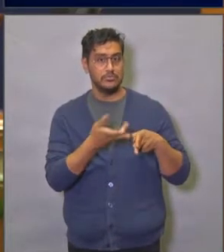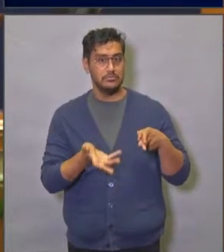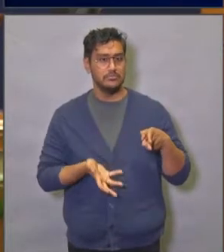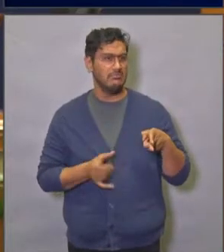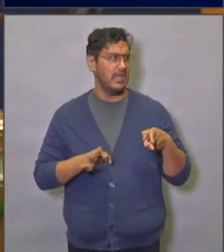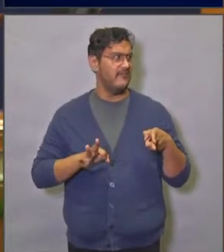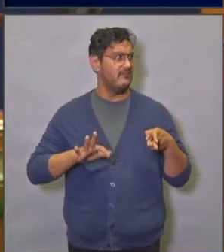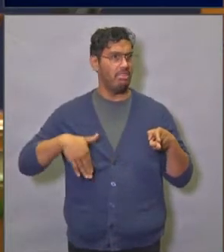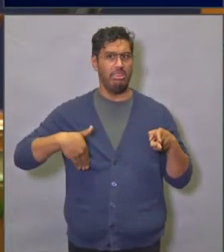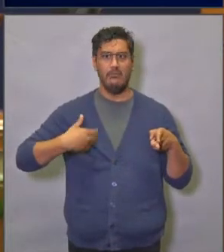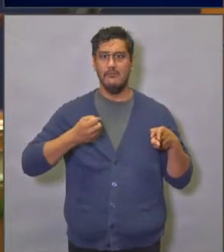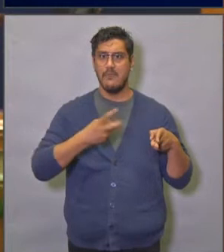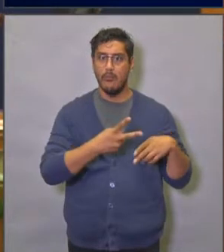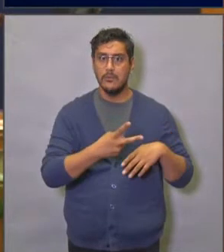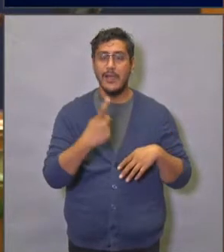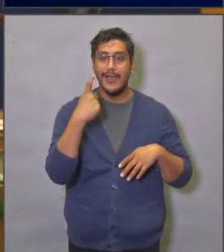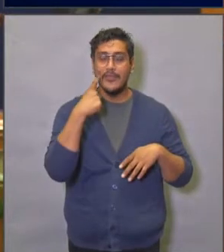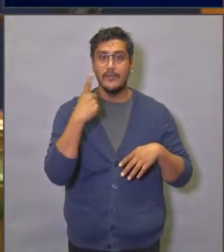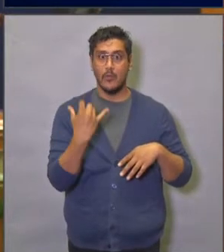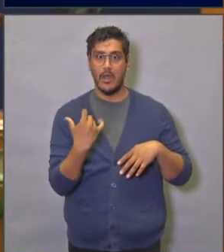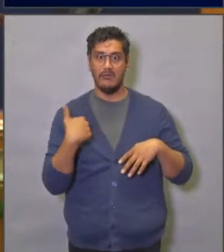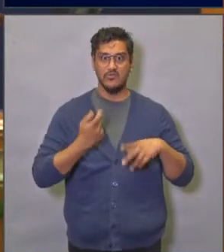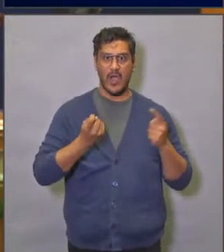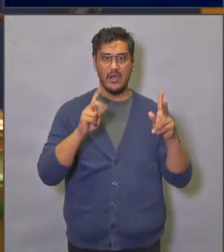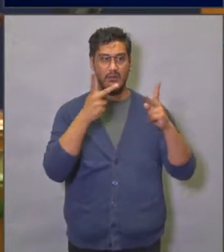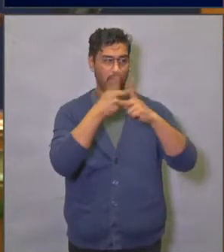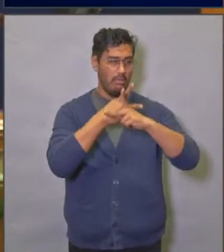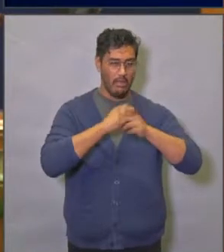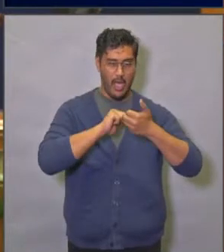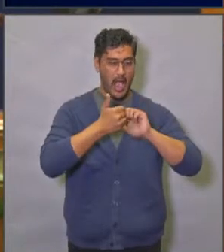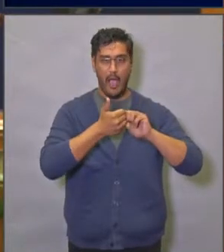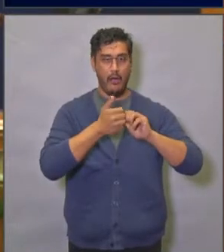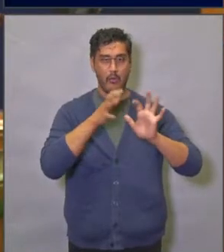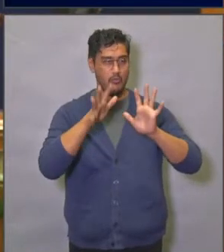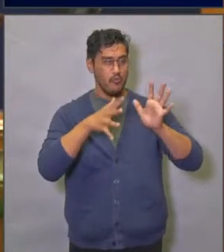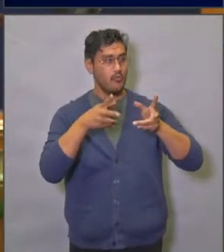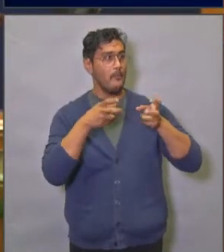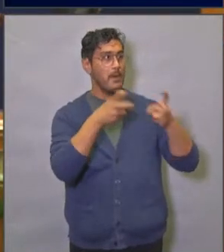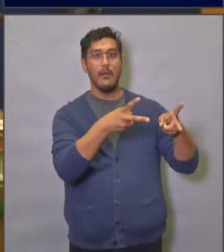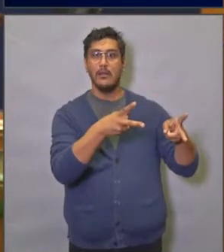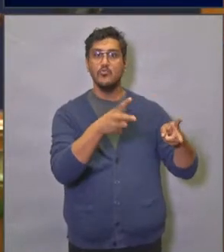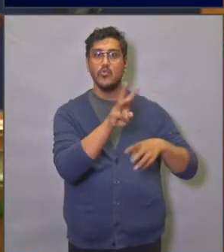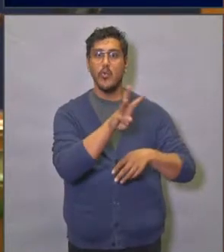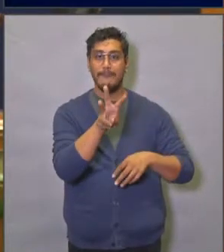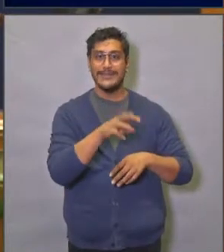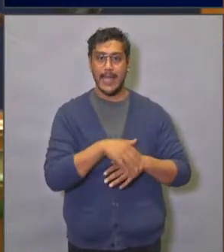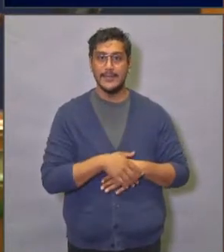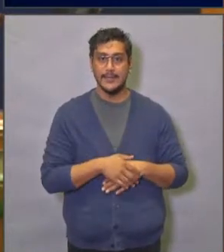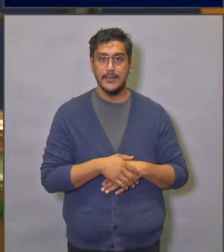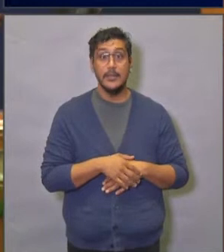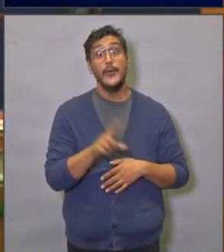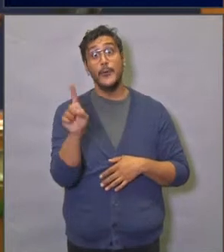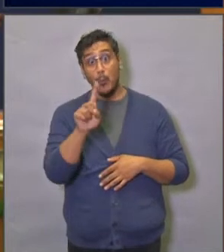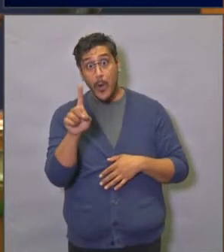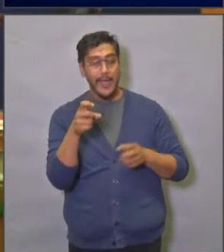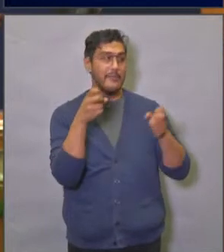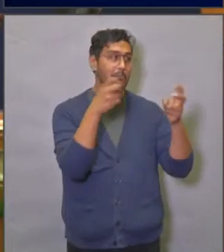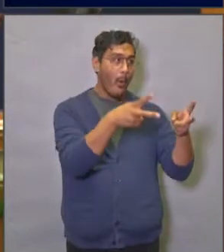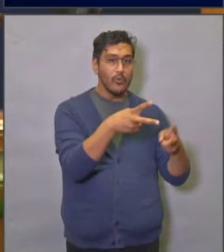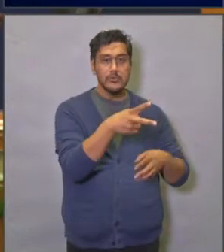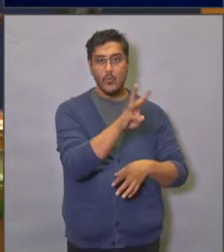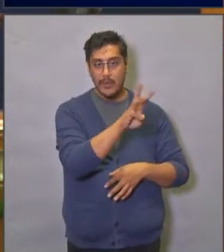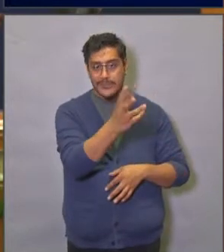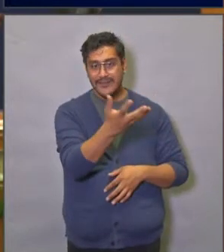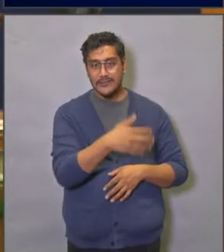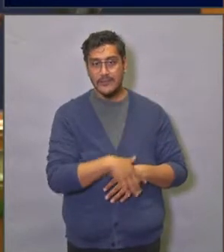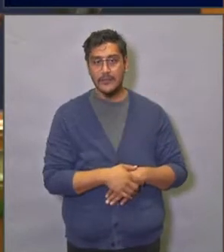hasn't already. I think we're just figuring out how to get that onto the website, where it's going to be on the website.